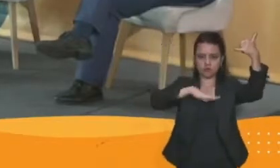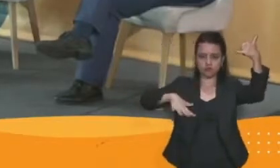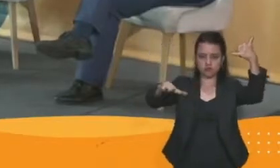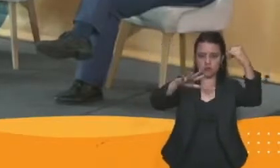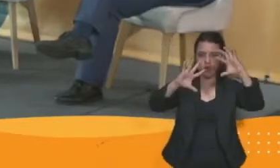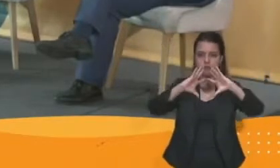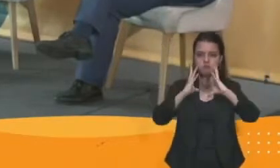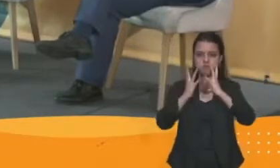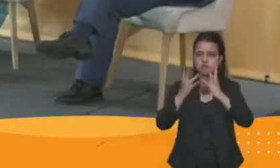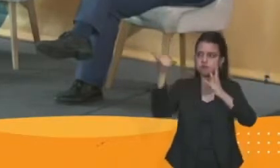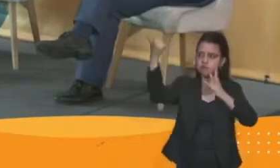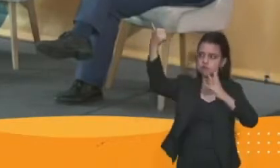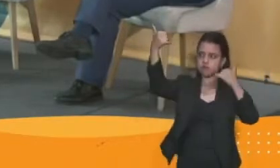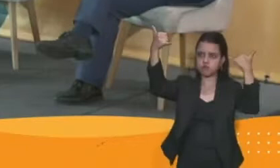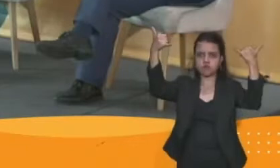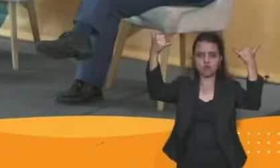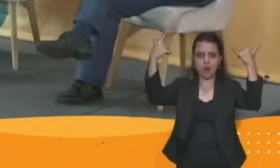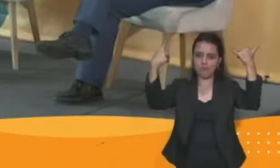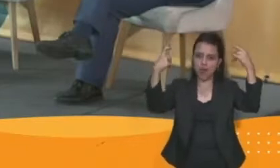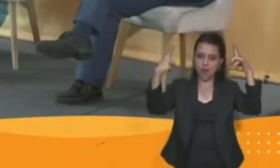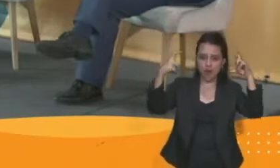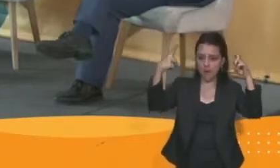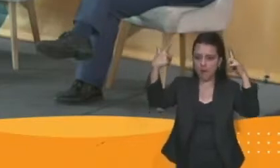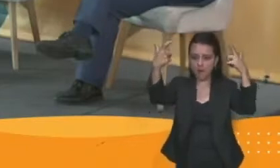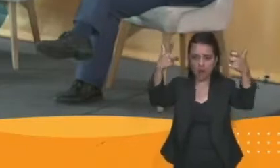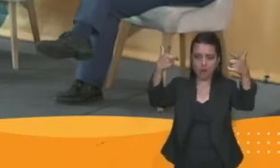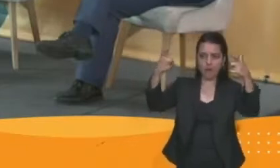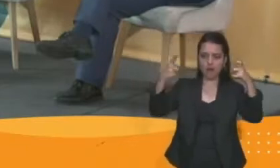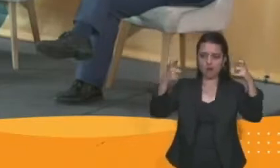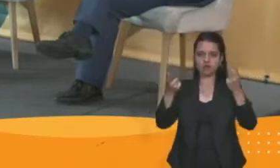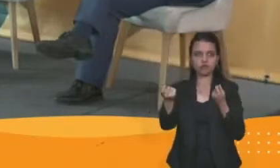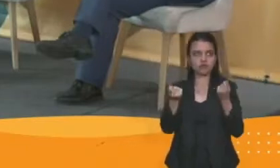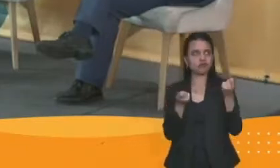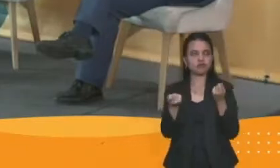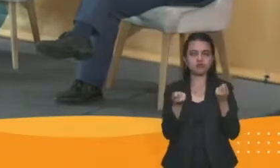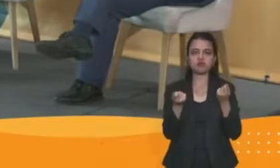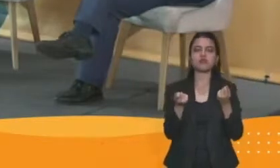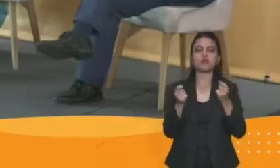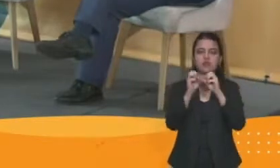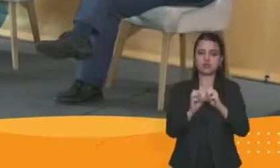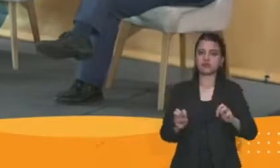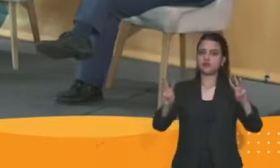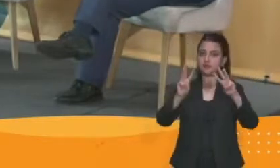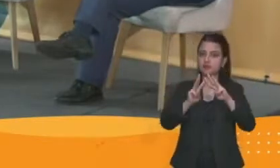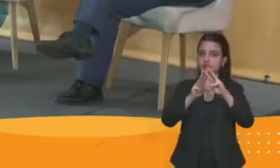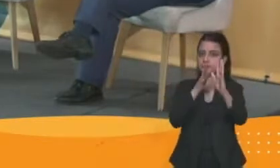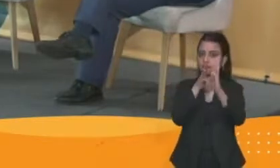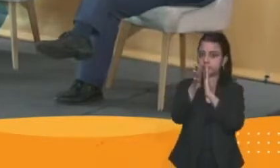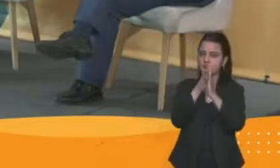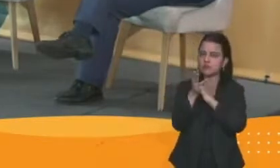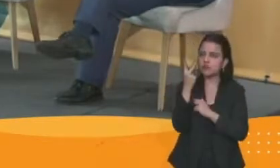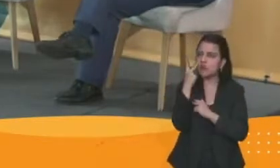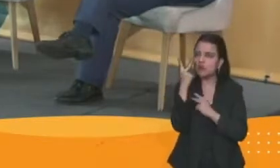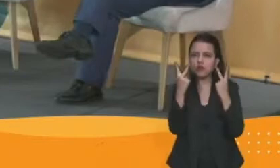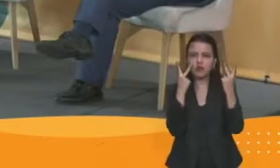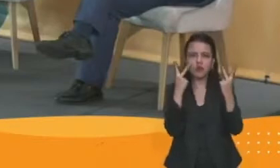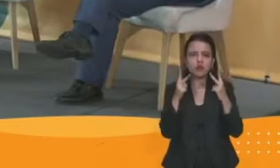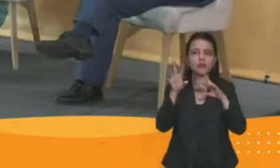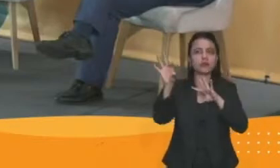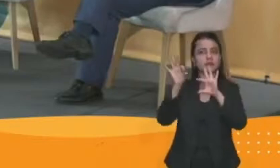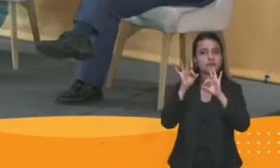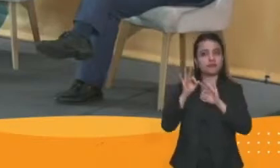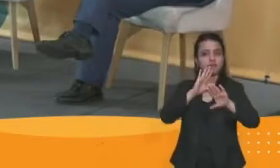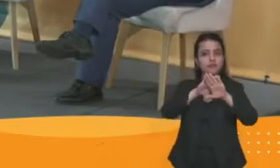the UNODC, will be in charge of the presentation of the report and of all the most important